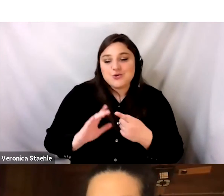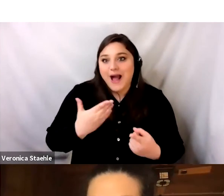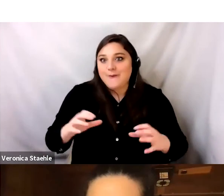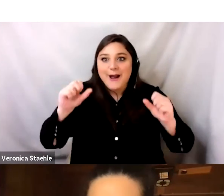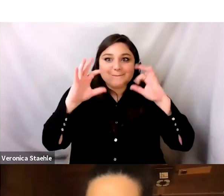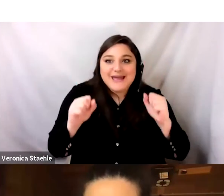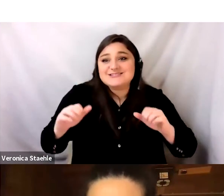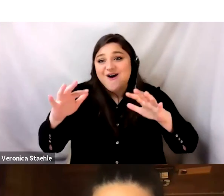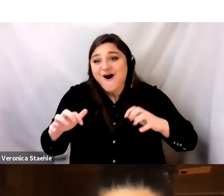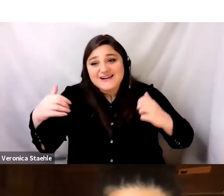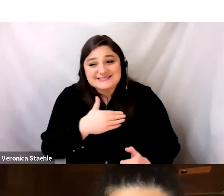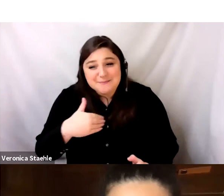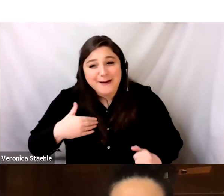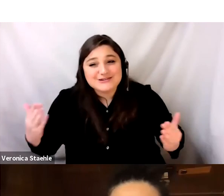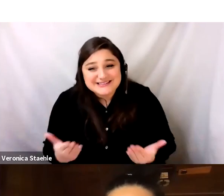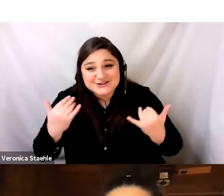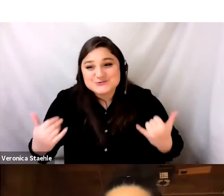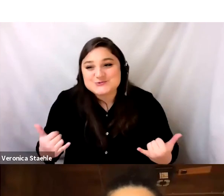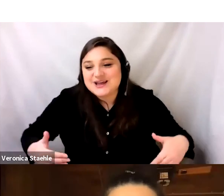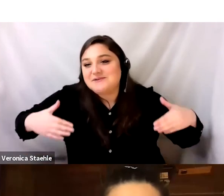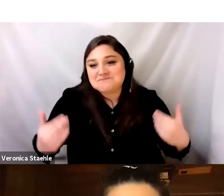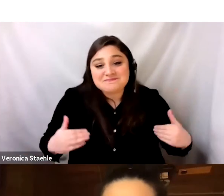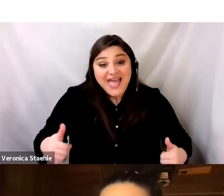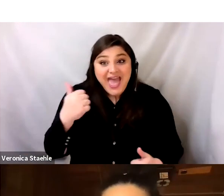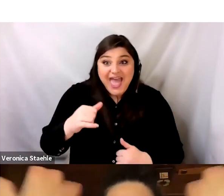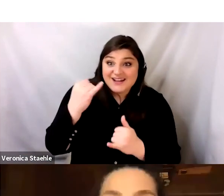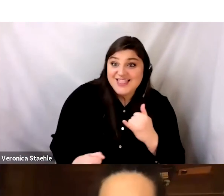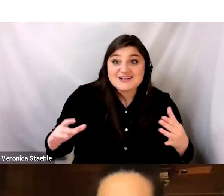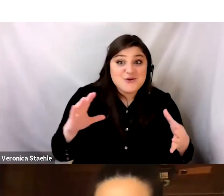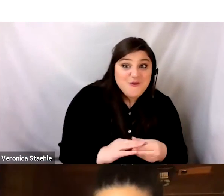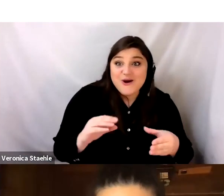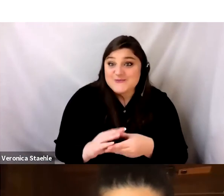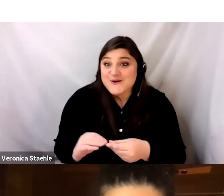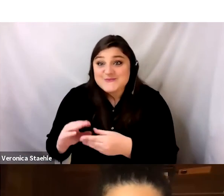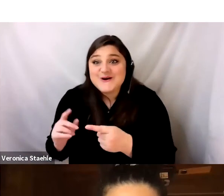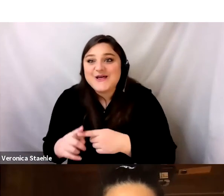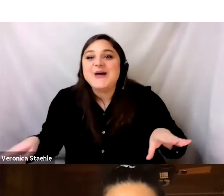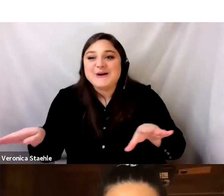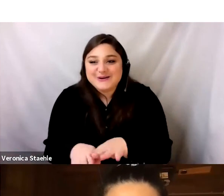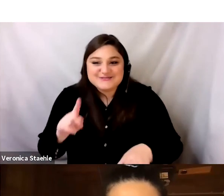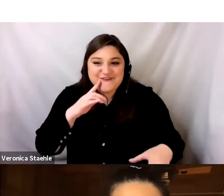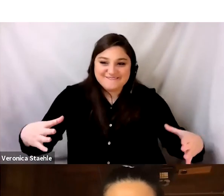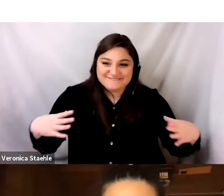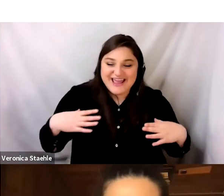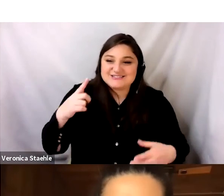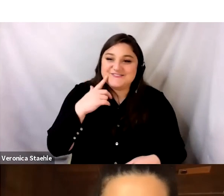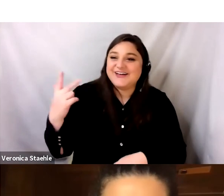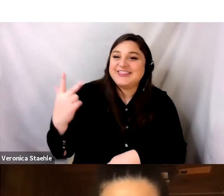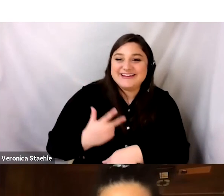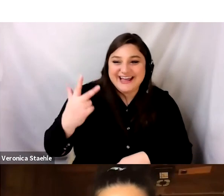amazing audience that we had today. Any last words? And then we're going to go on vacation for 3 days